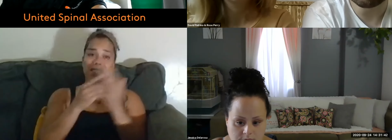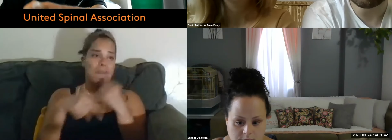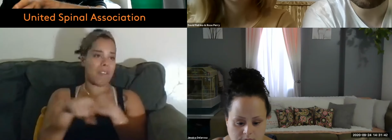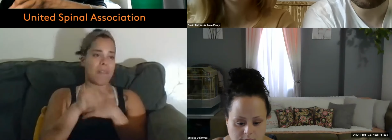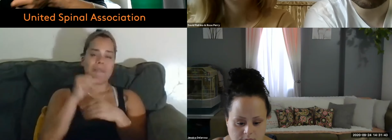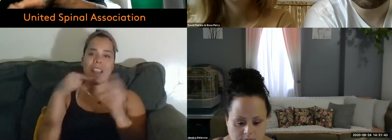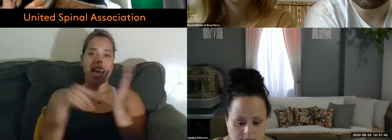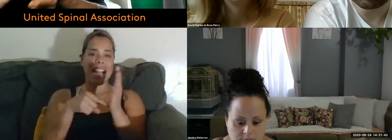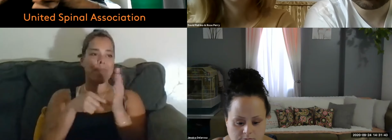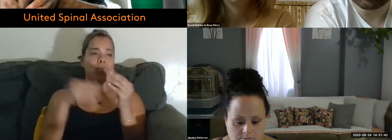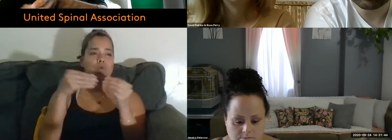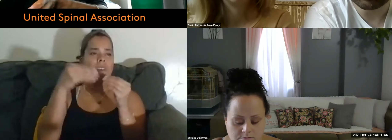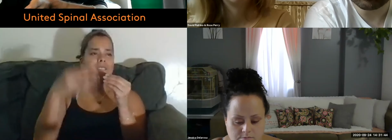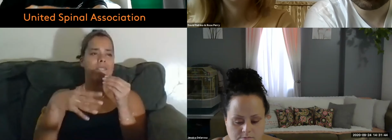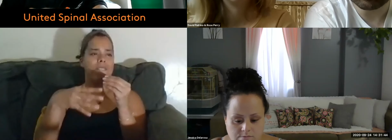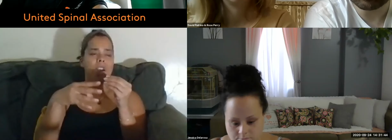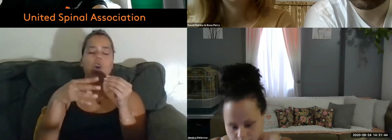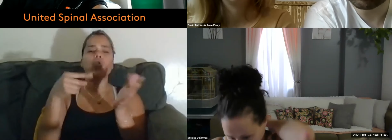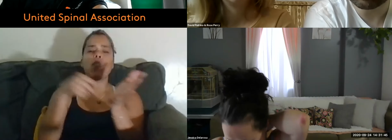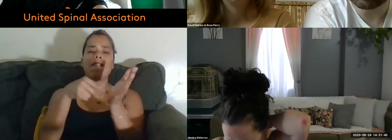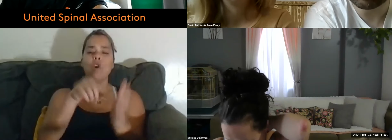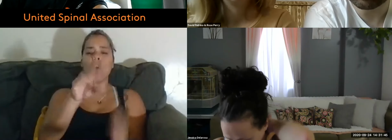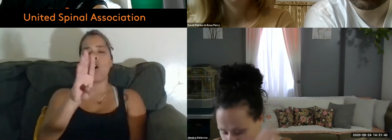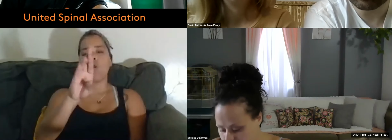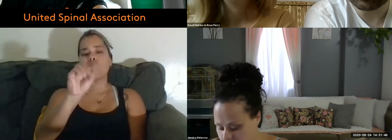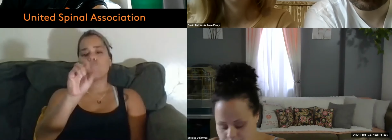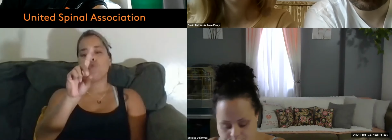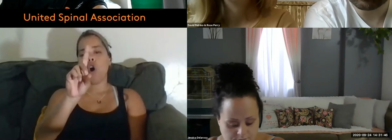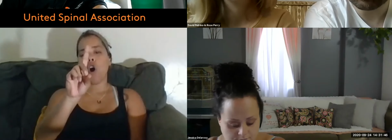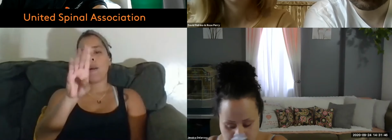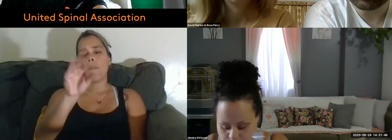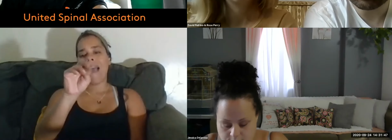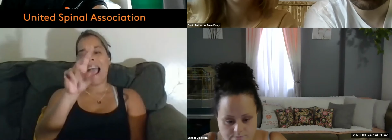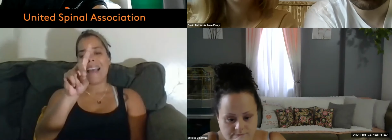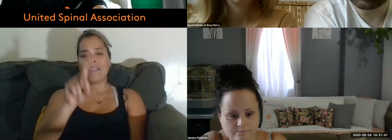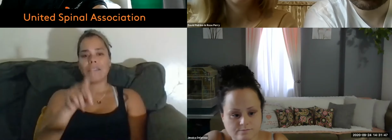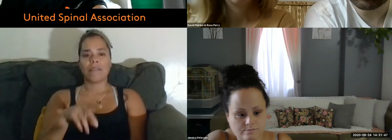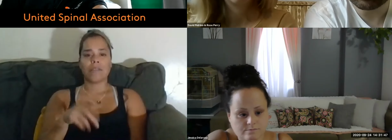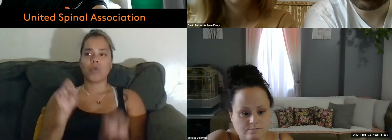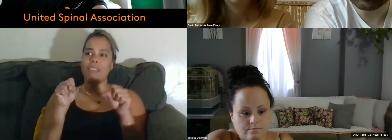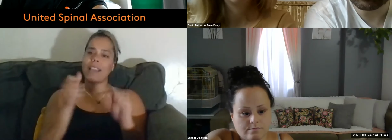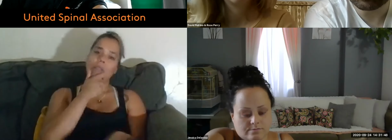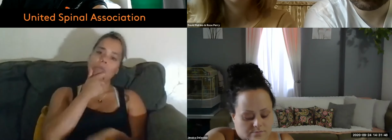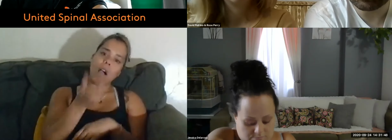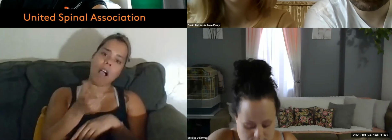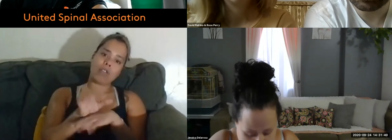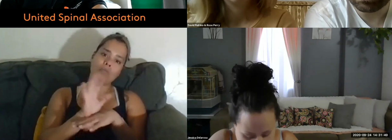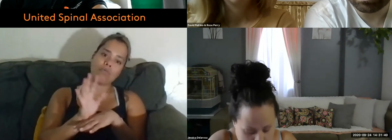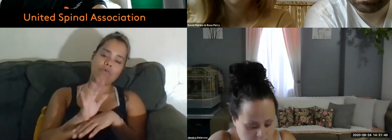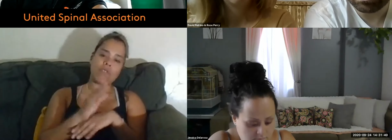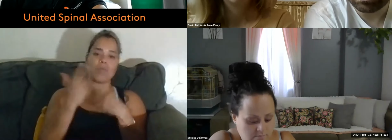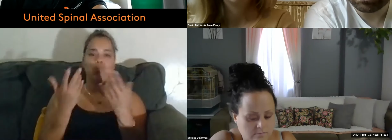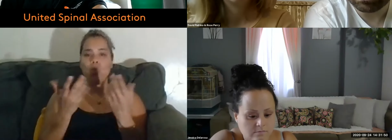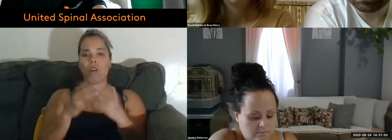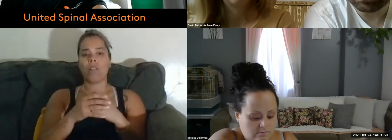broadband and watch my 4K movie streaming. But, the senior that lives